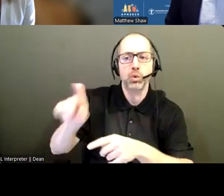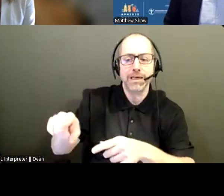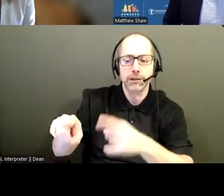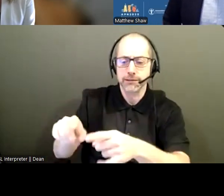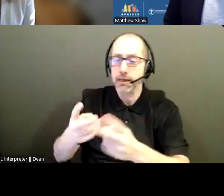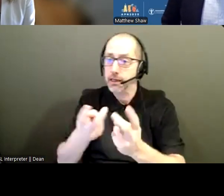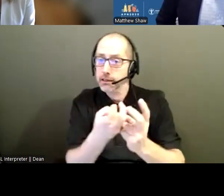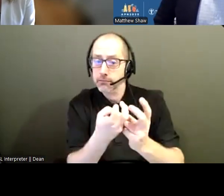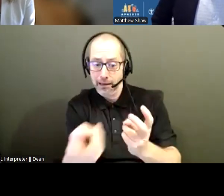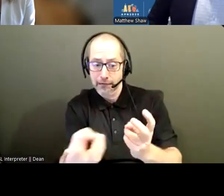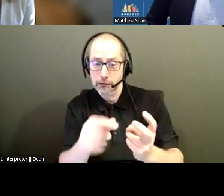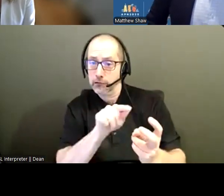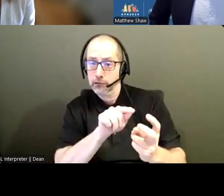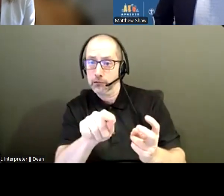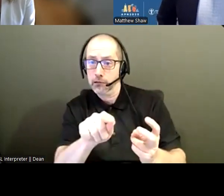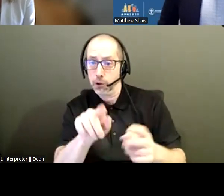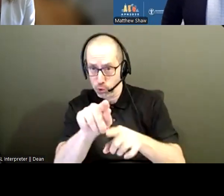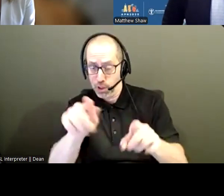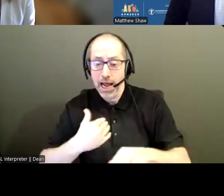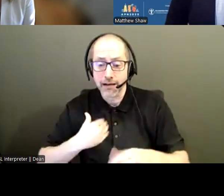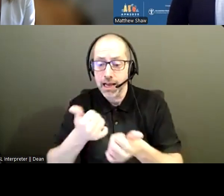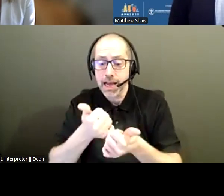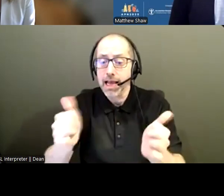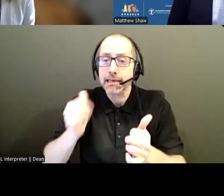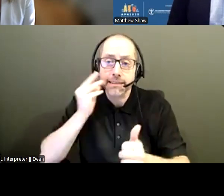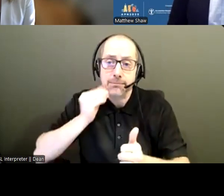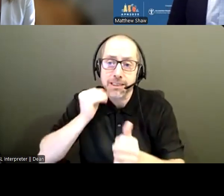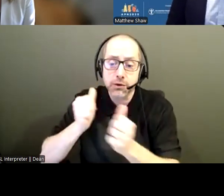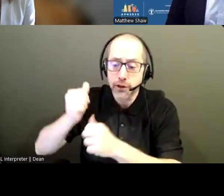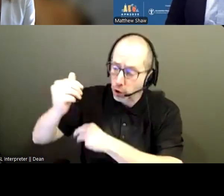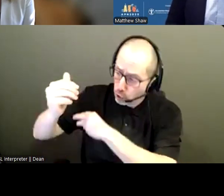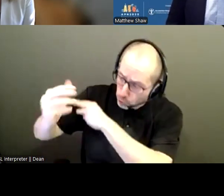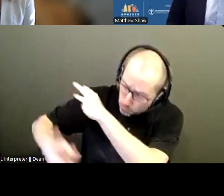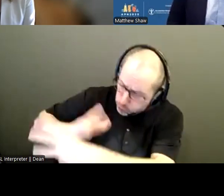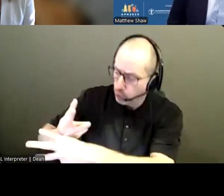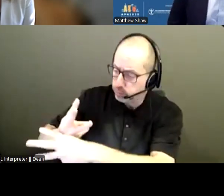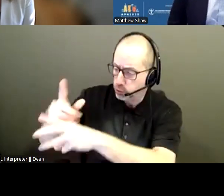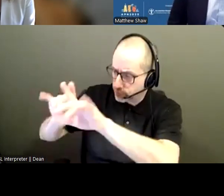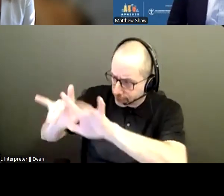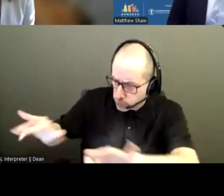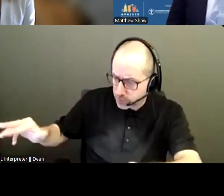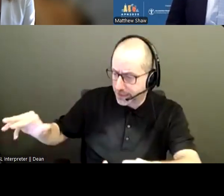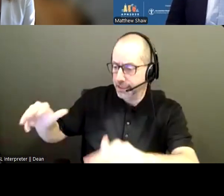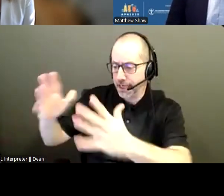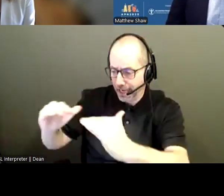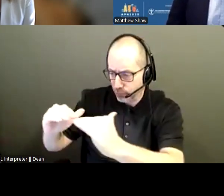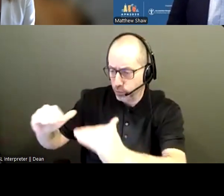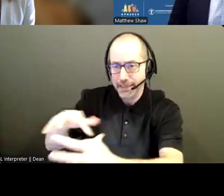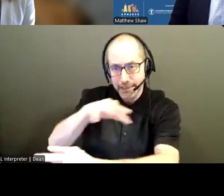experience with or use of global diversity, equity, inclusion benchmarks?